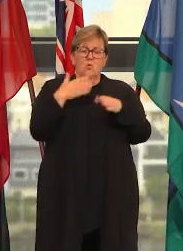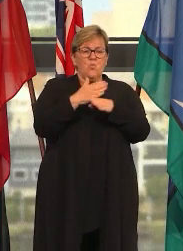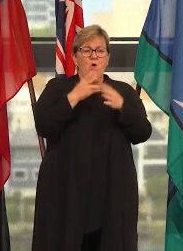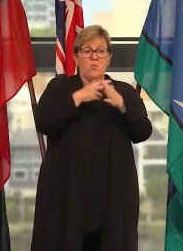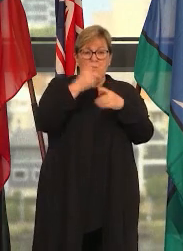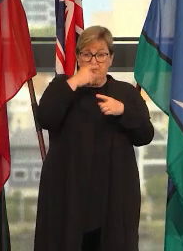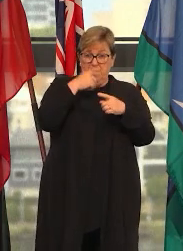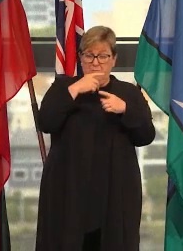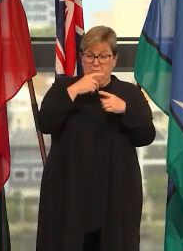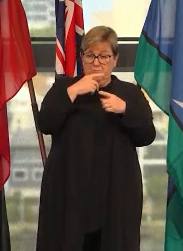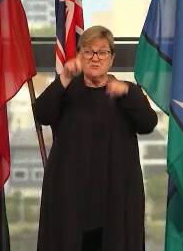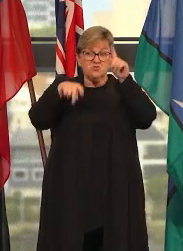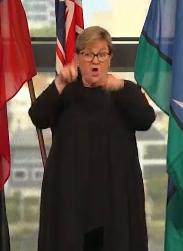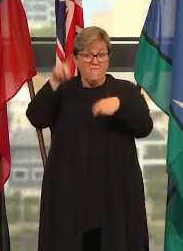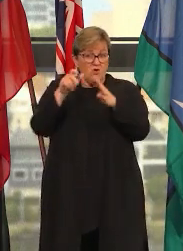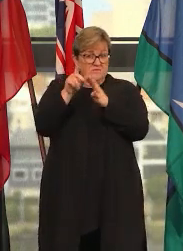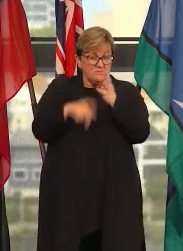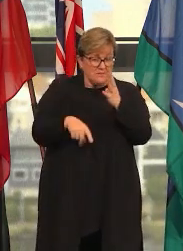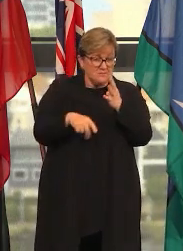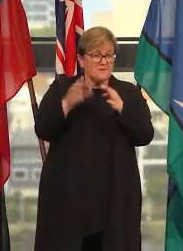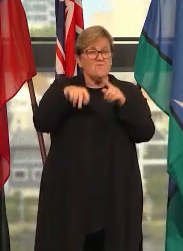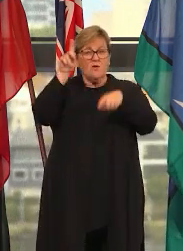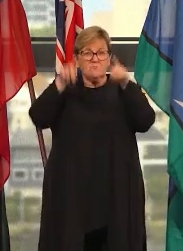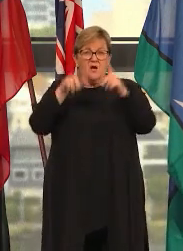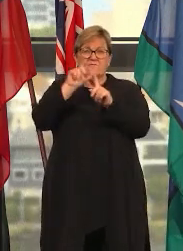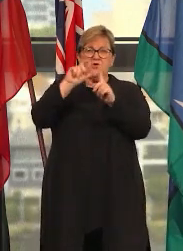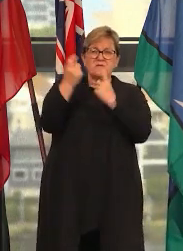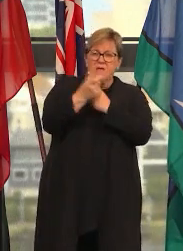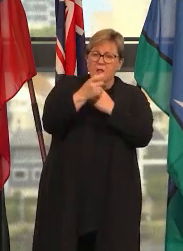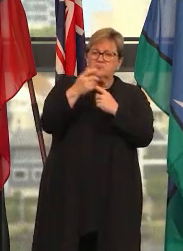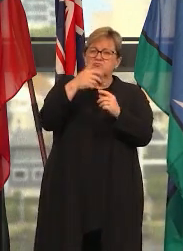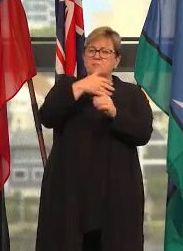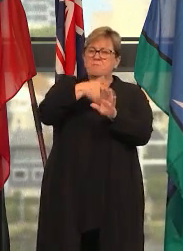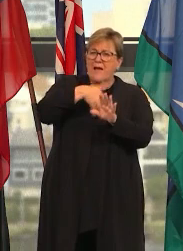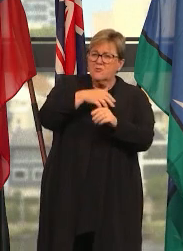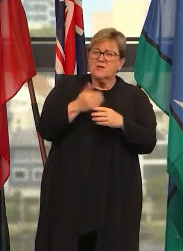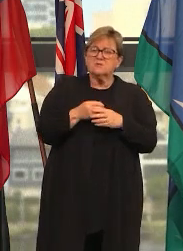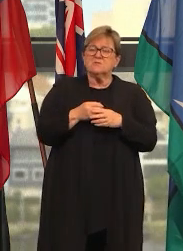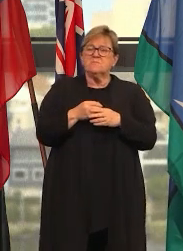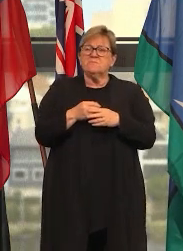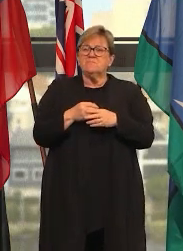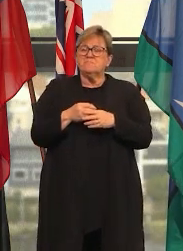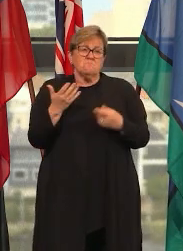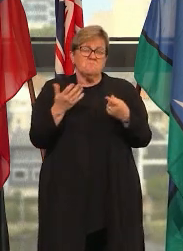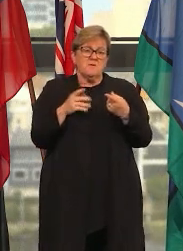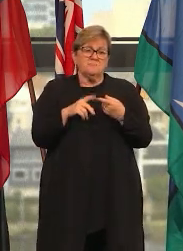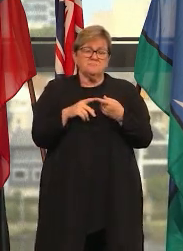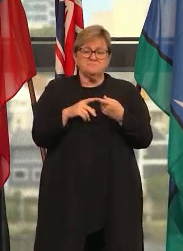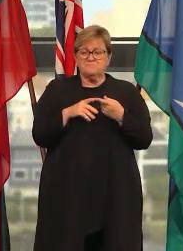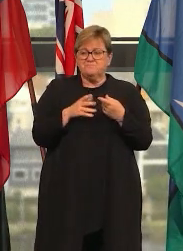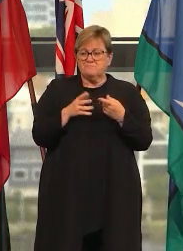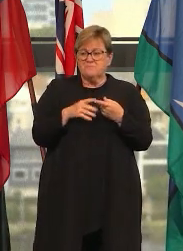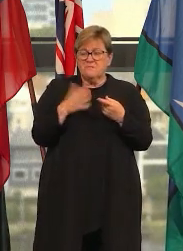may they be people with hearing impairment, you know, deaf people, blind people,